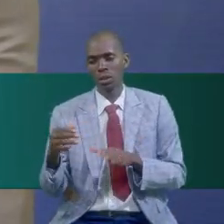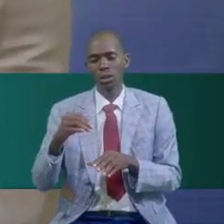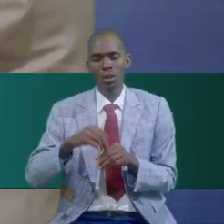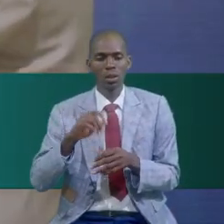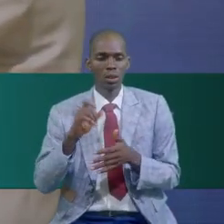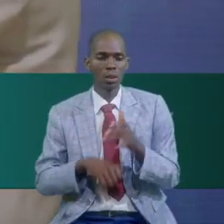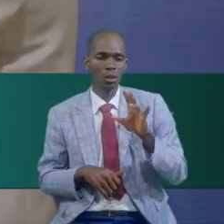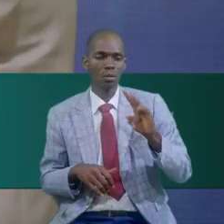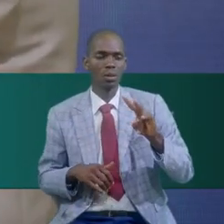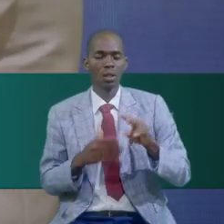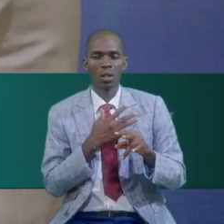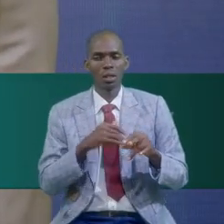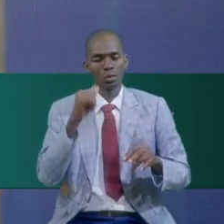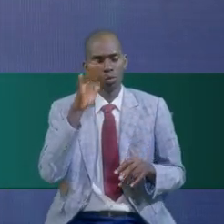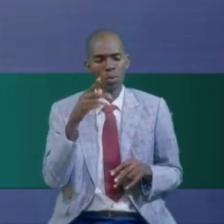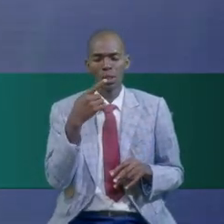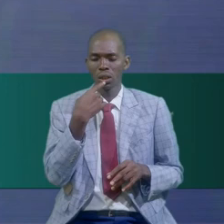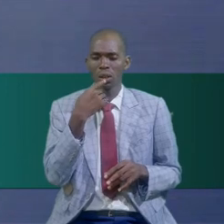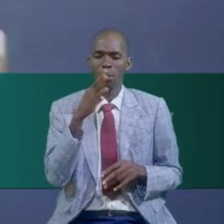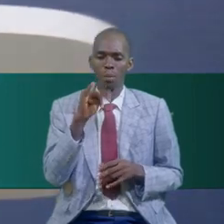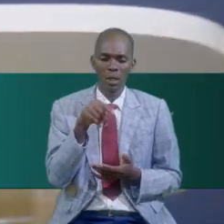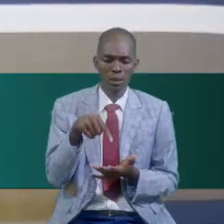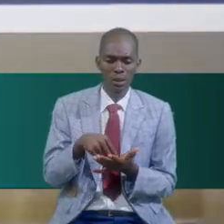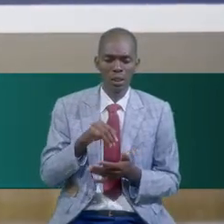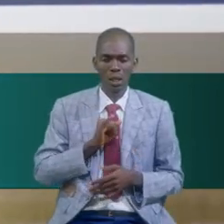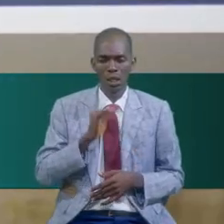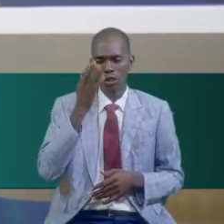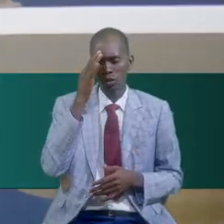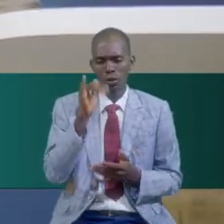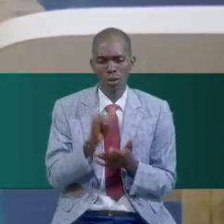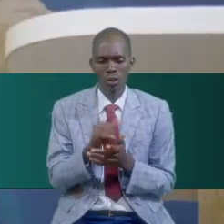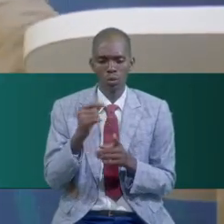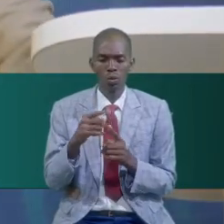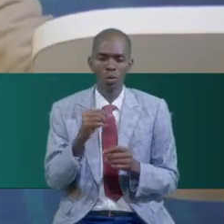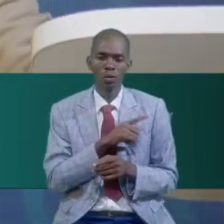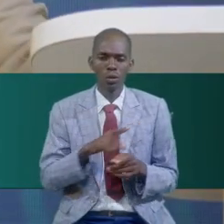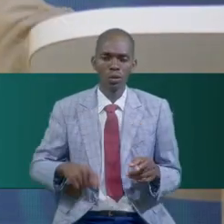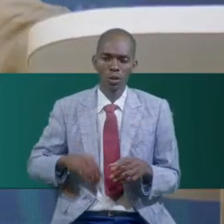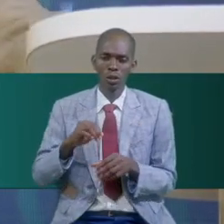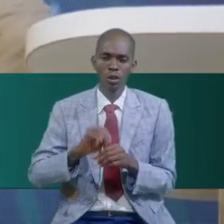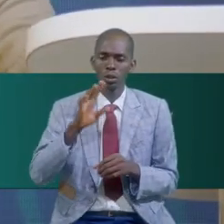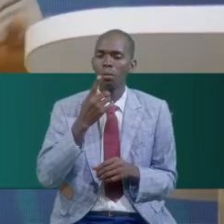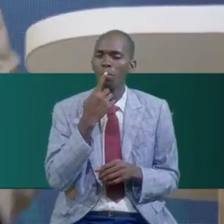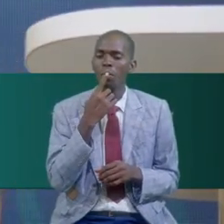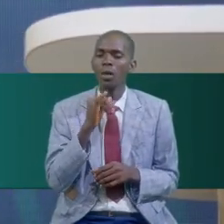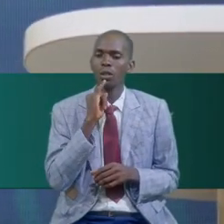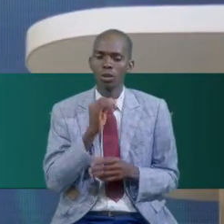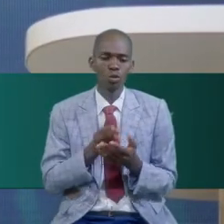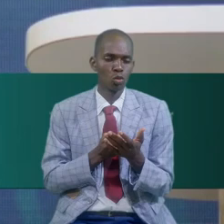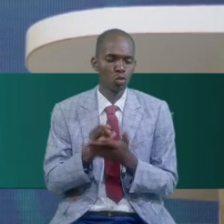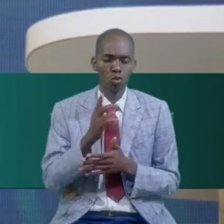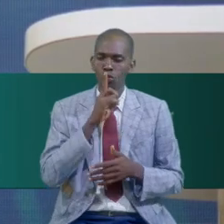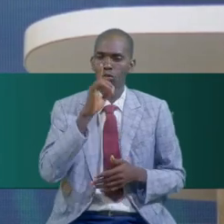by this I know that the word of the Lord in your mouth is truth indeed. Such